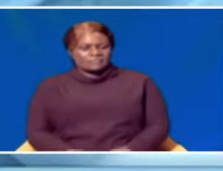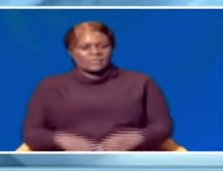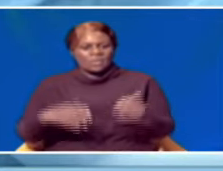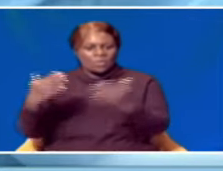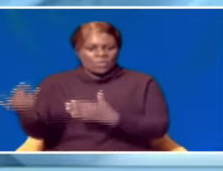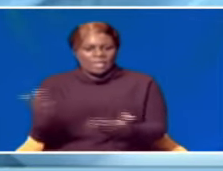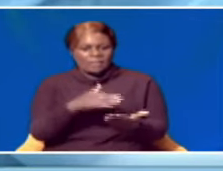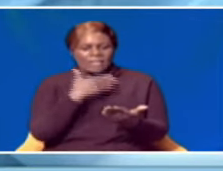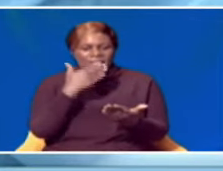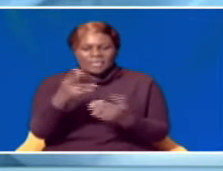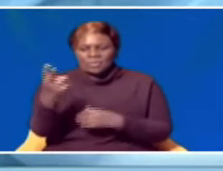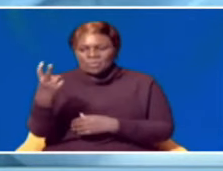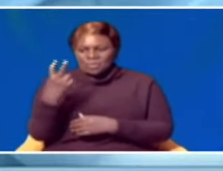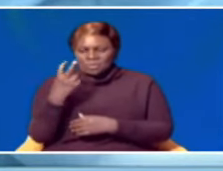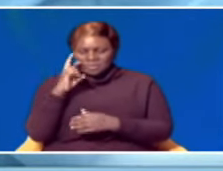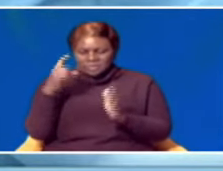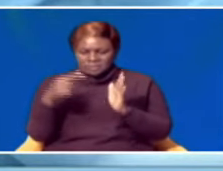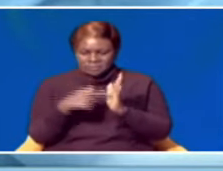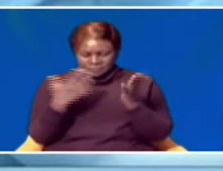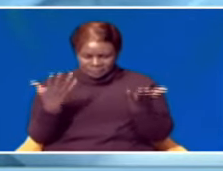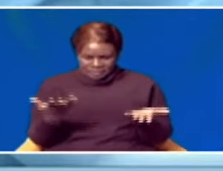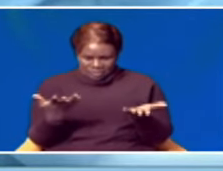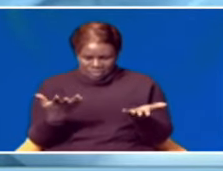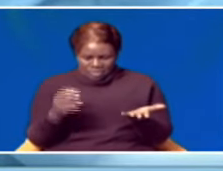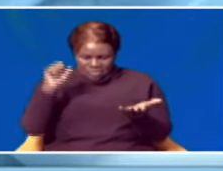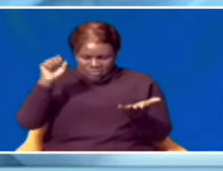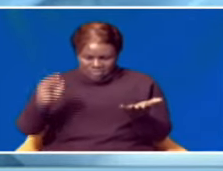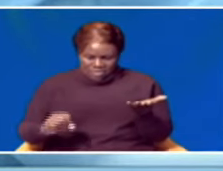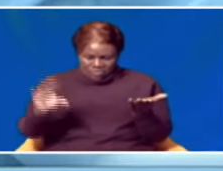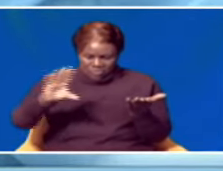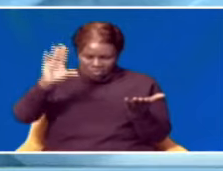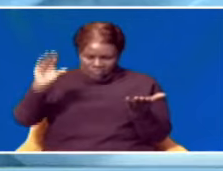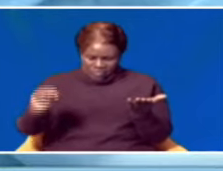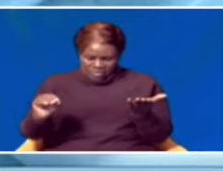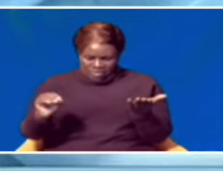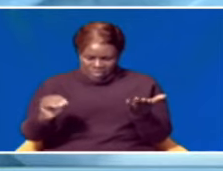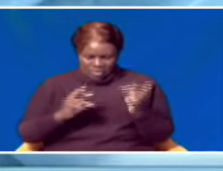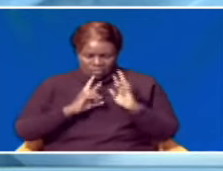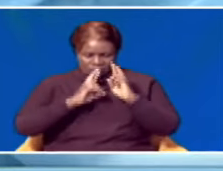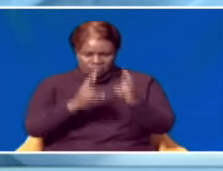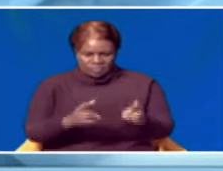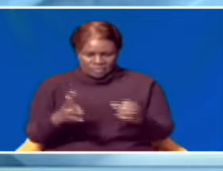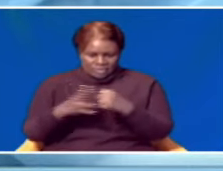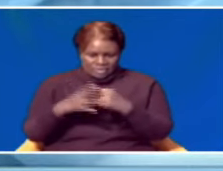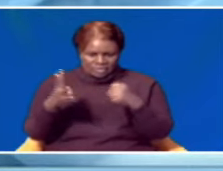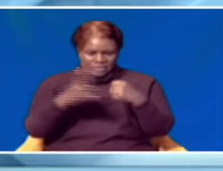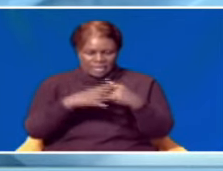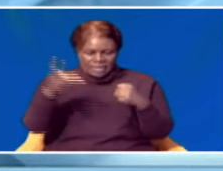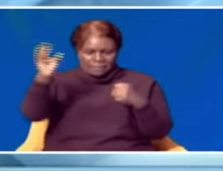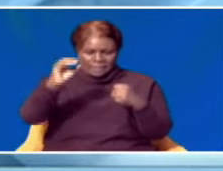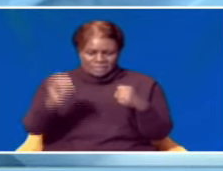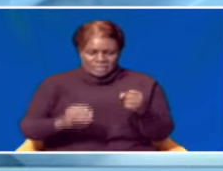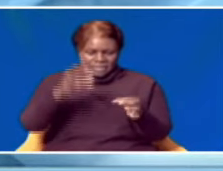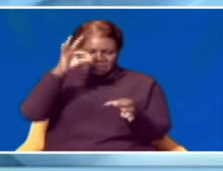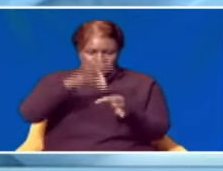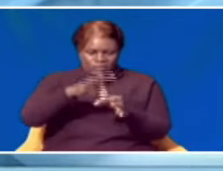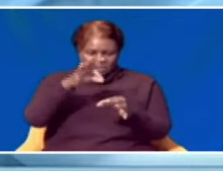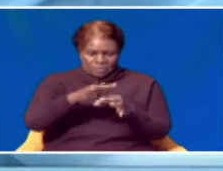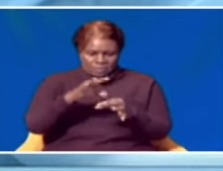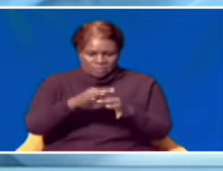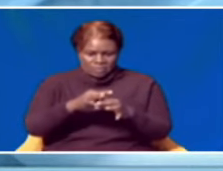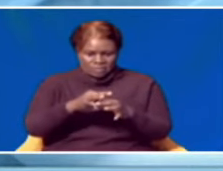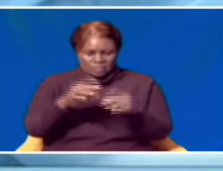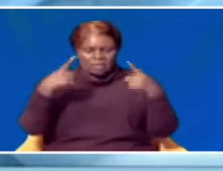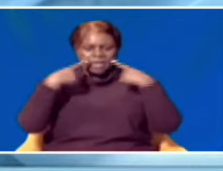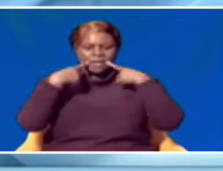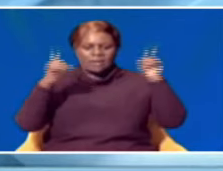Welcome back and thank you for staying with Checkpoint. Now turning to South Africa, where results from 99% of voting districts have